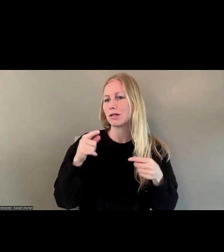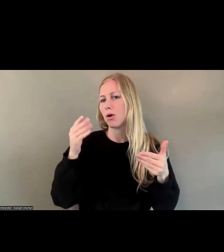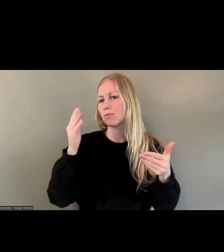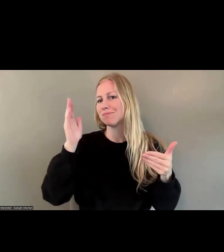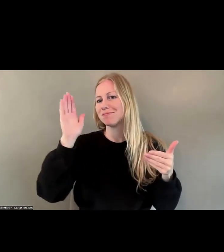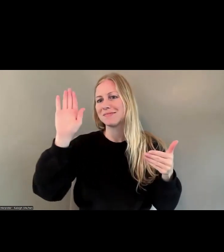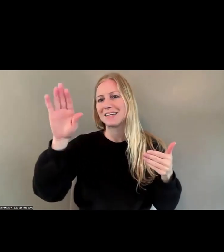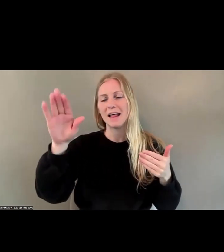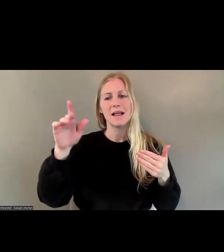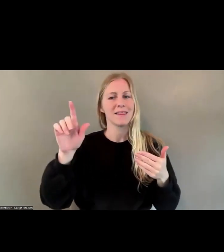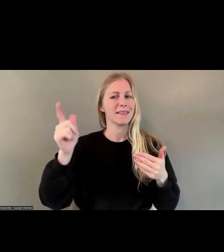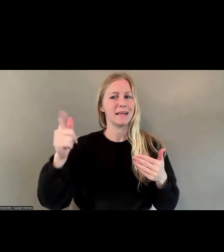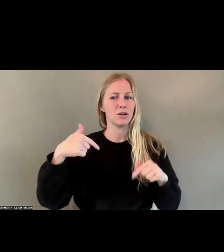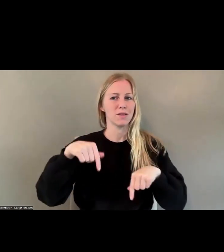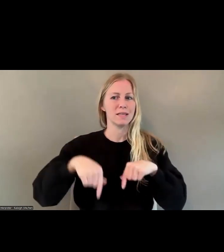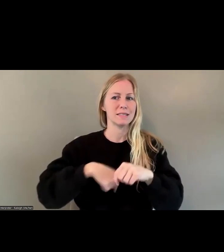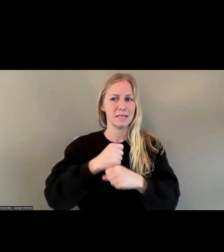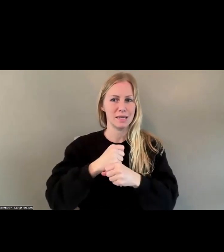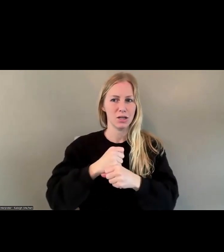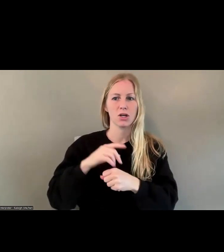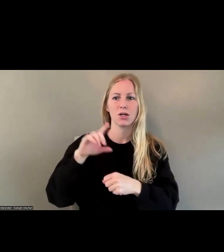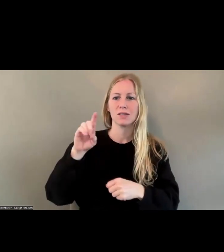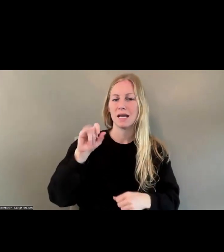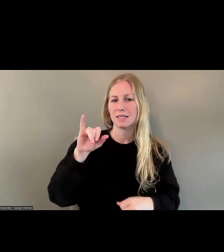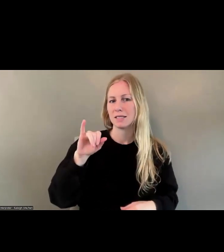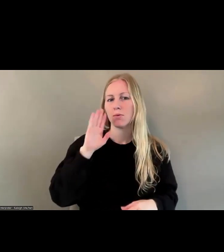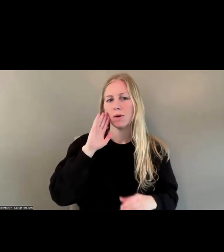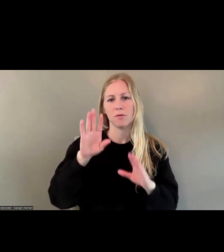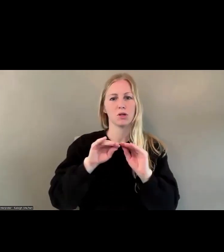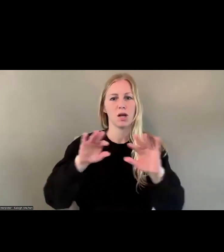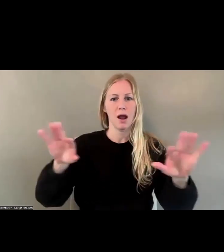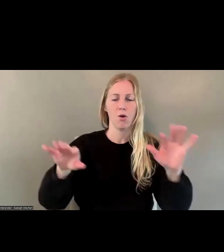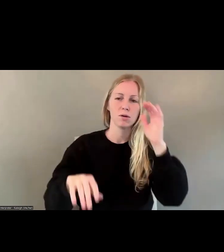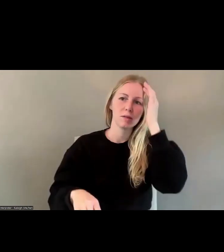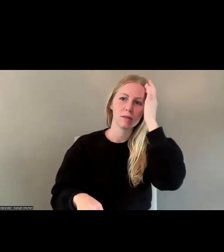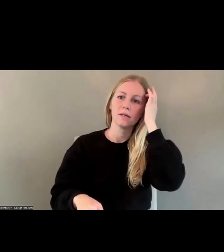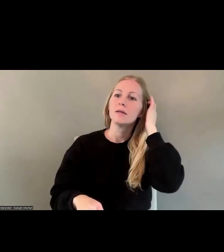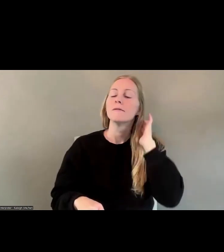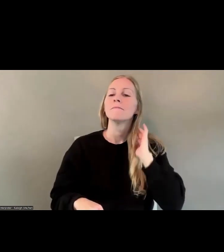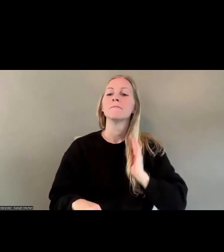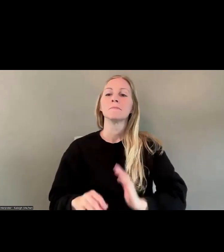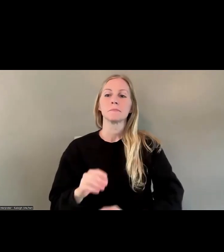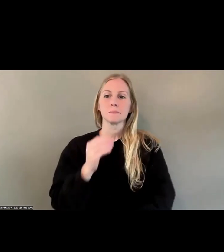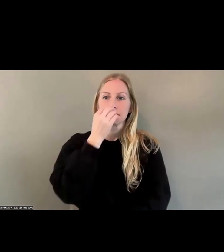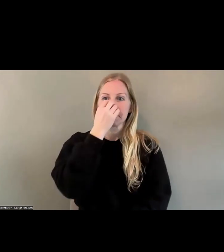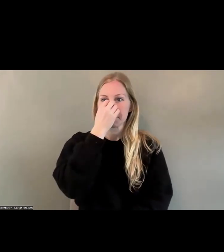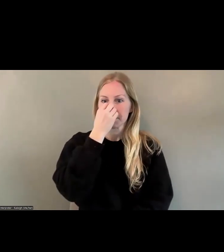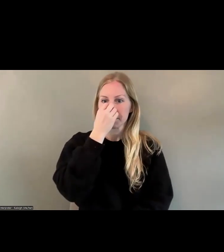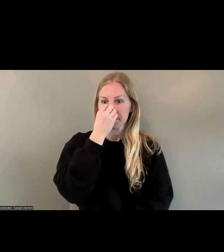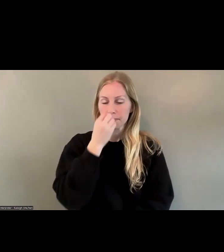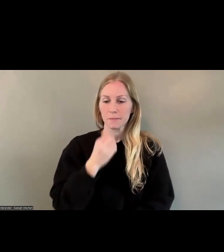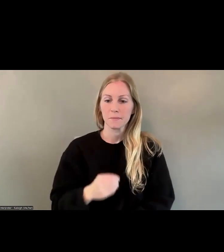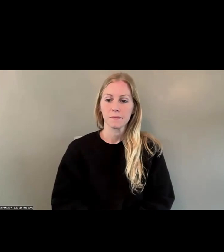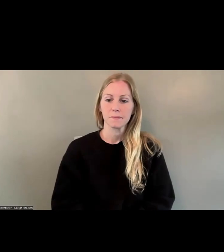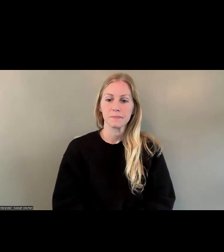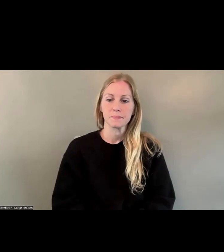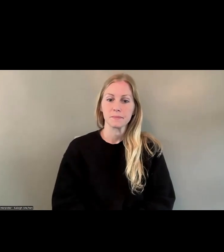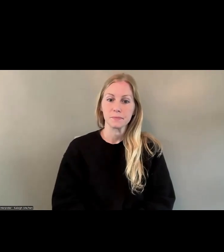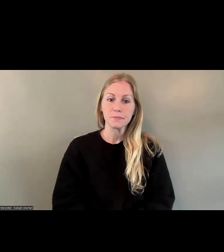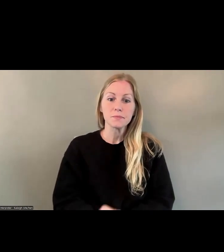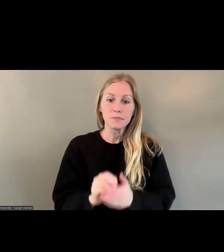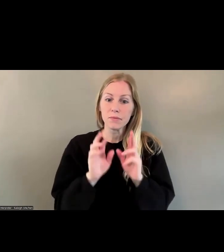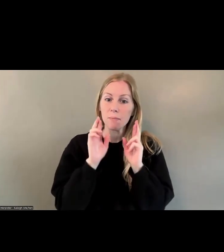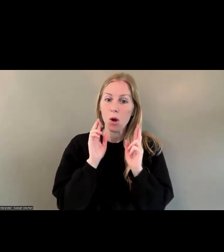this year, put out by DESE. And I'm really hoping that we're going to get to a point where